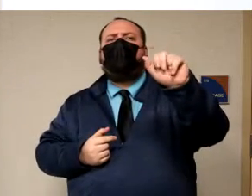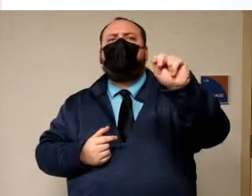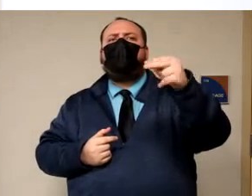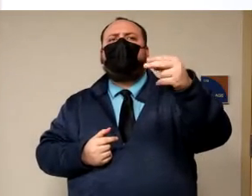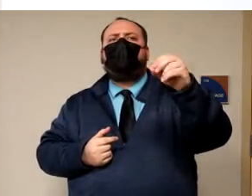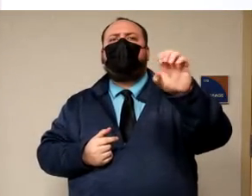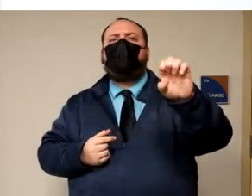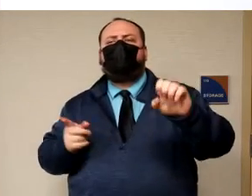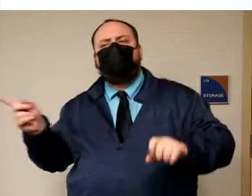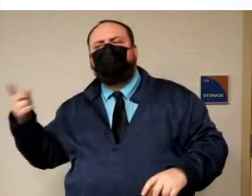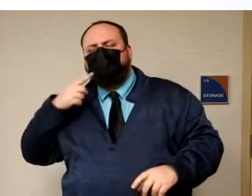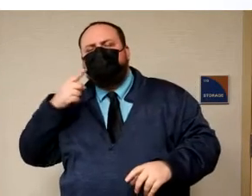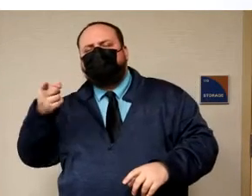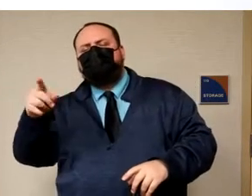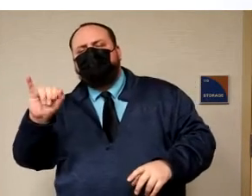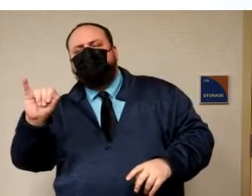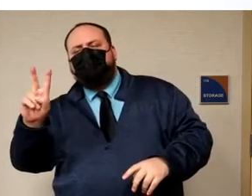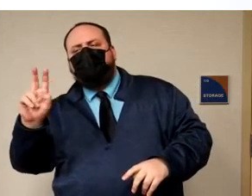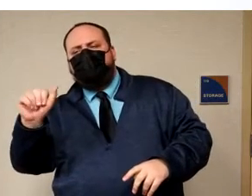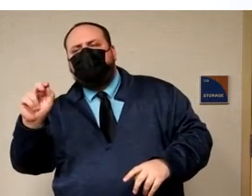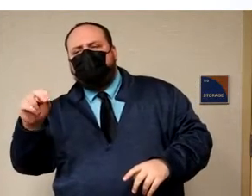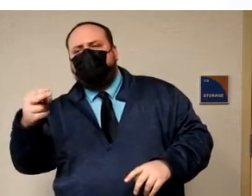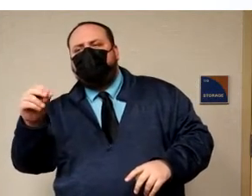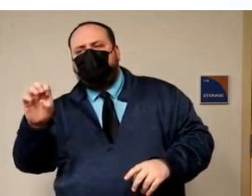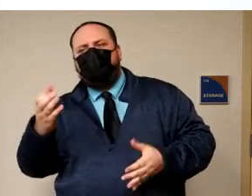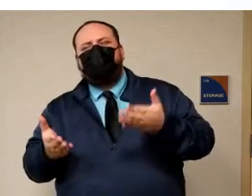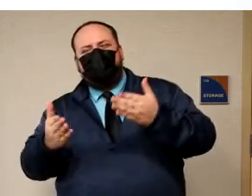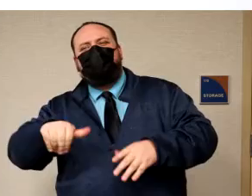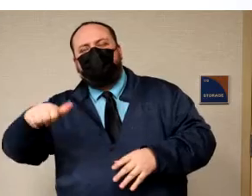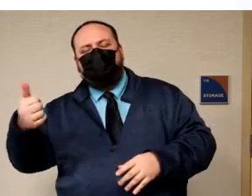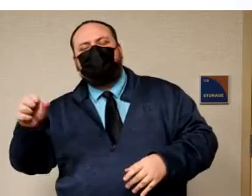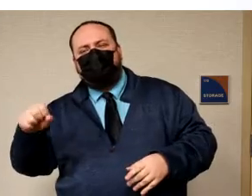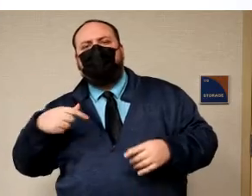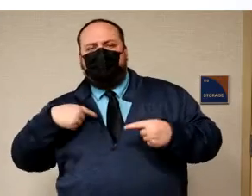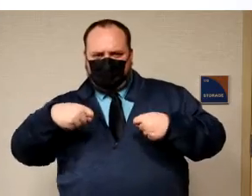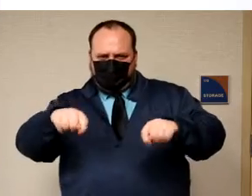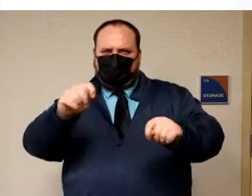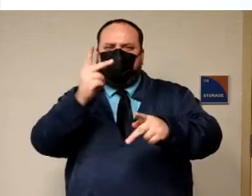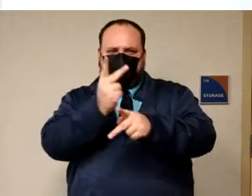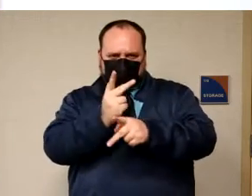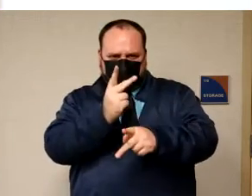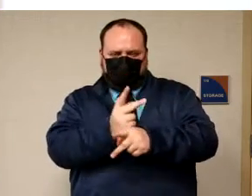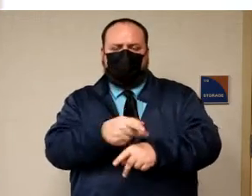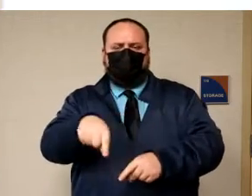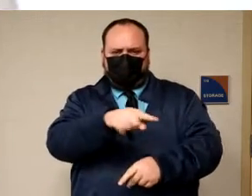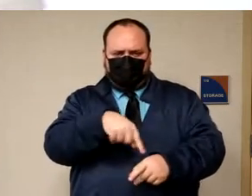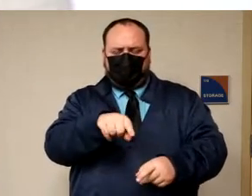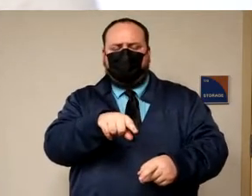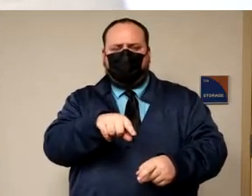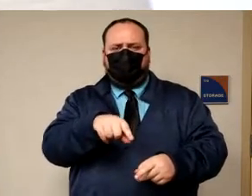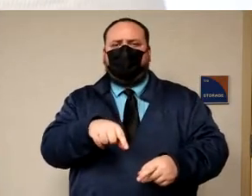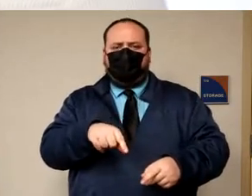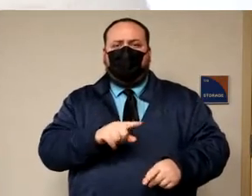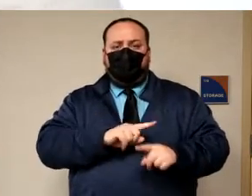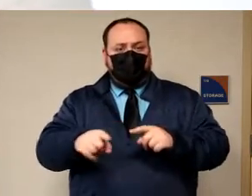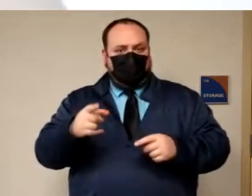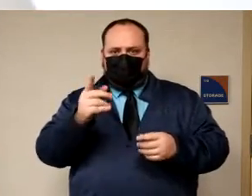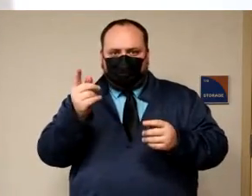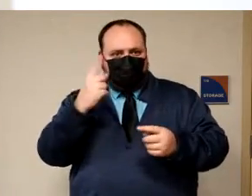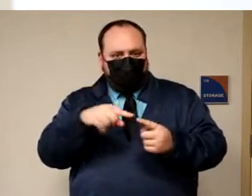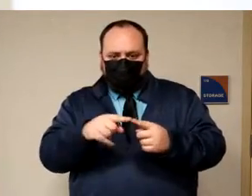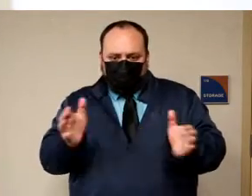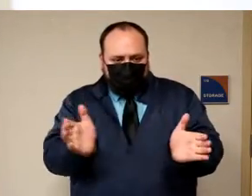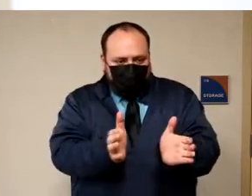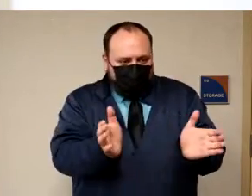Ivanhoe was probably the other one. And so we tried to keep those as whole as possible. But then again, when there's so few and